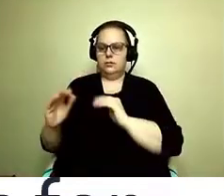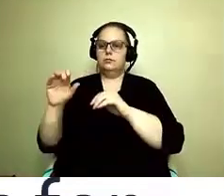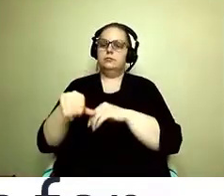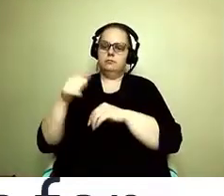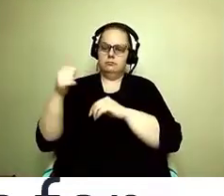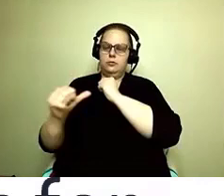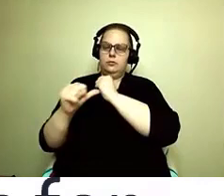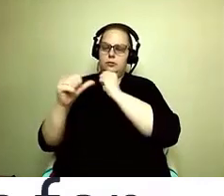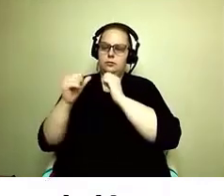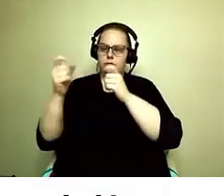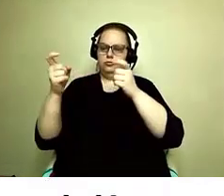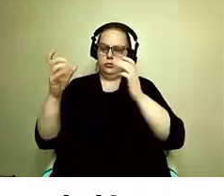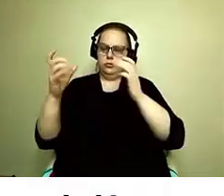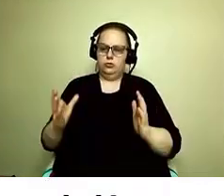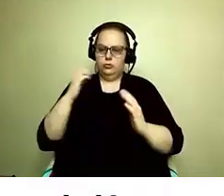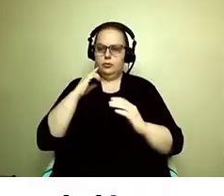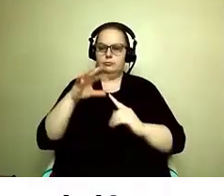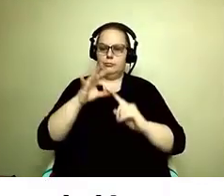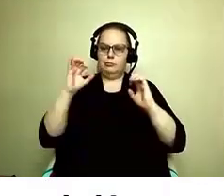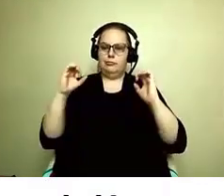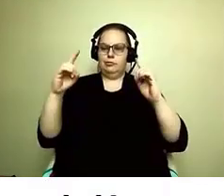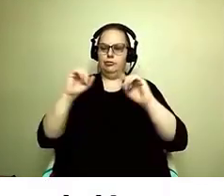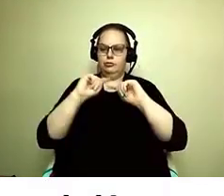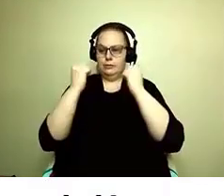special education team.